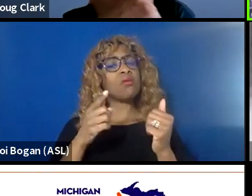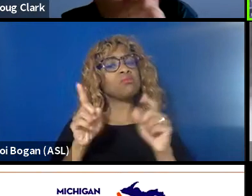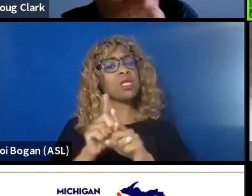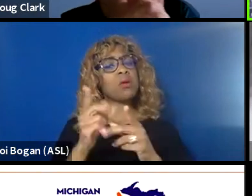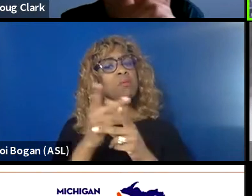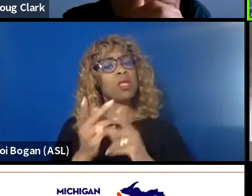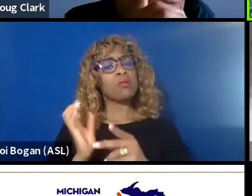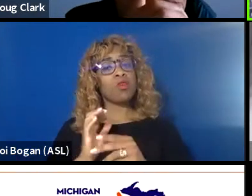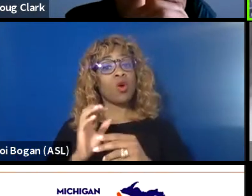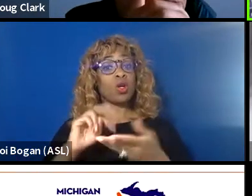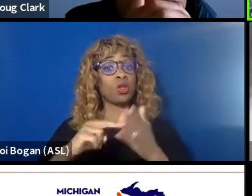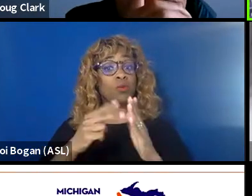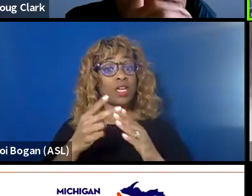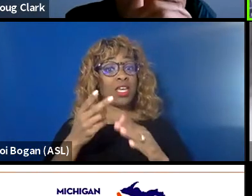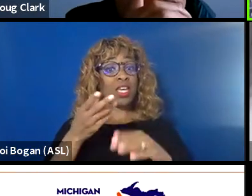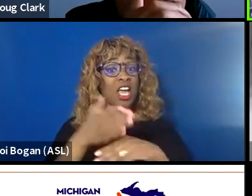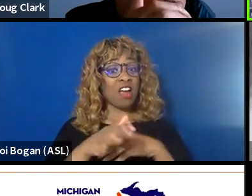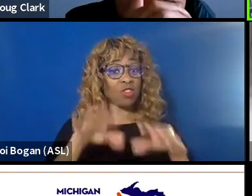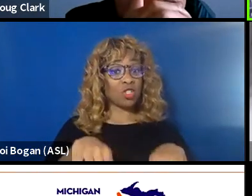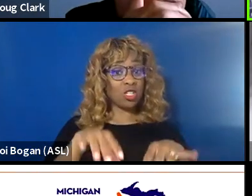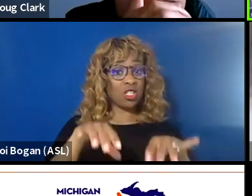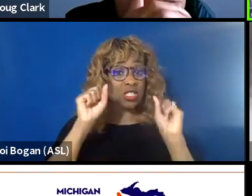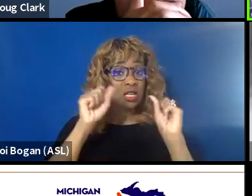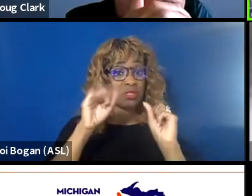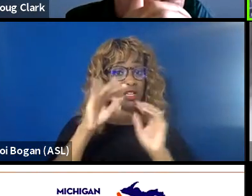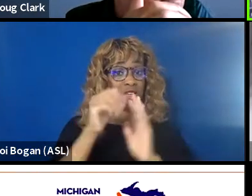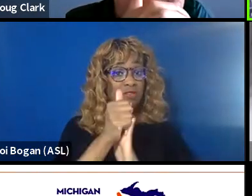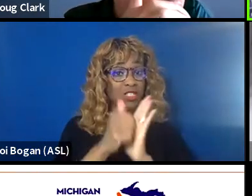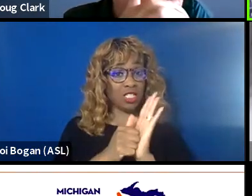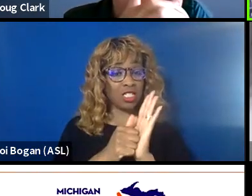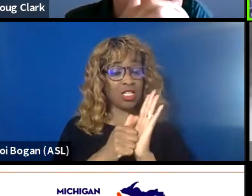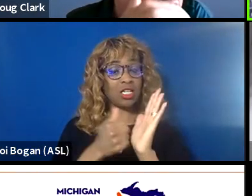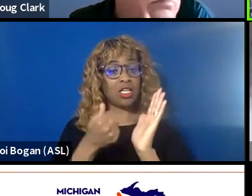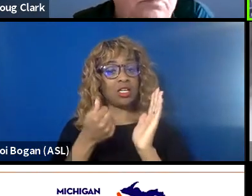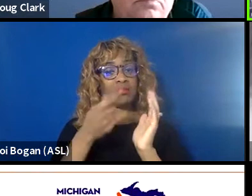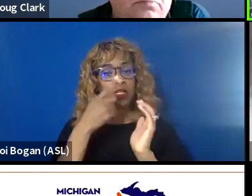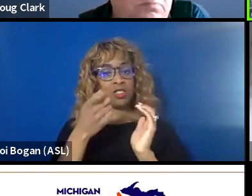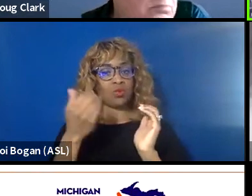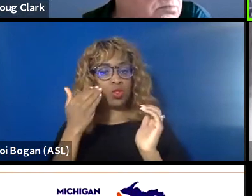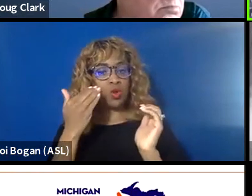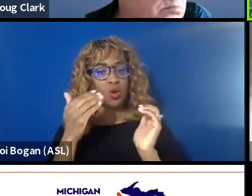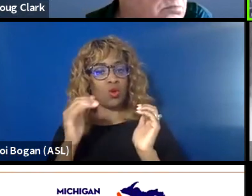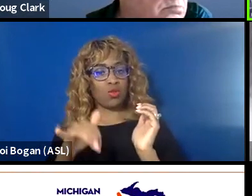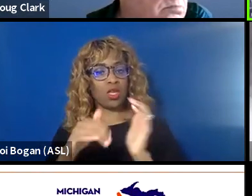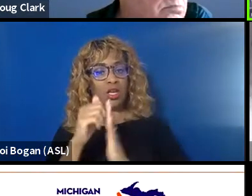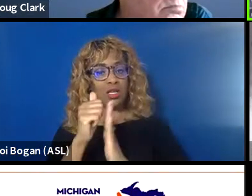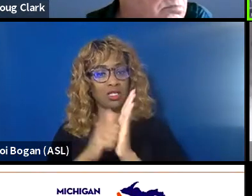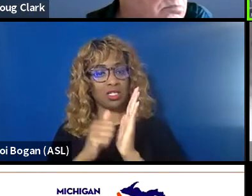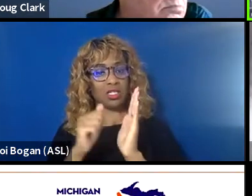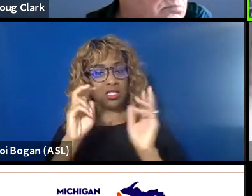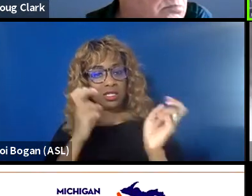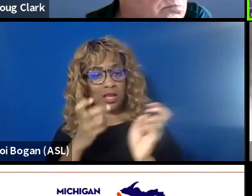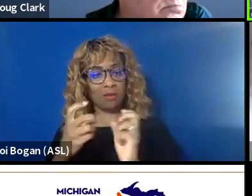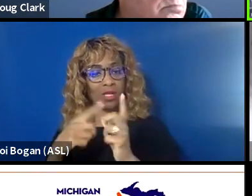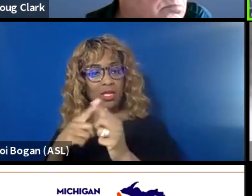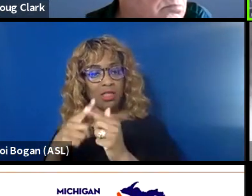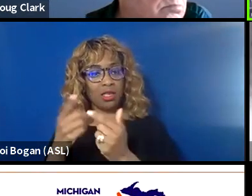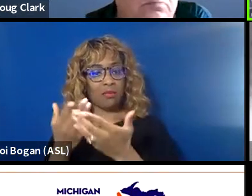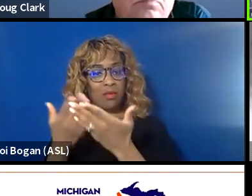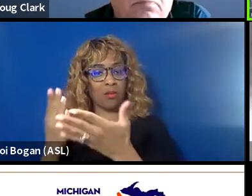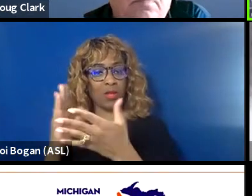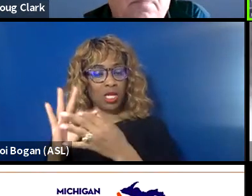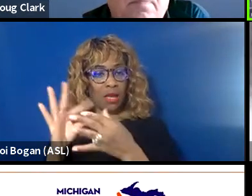we say after adoption of the agenda? Because then we know those are the agenda topics and then the public comment. Can I make that suggestion?